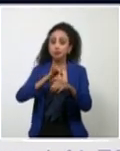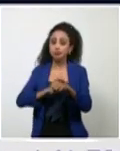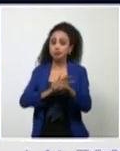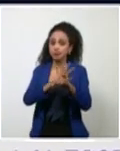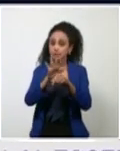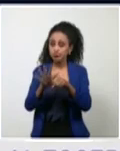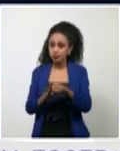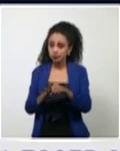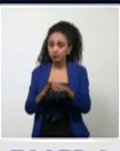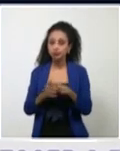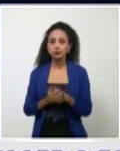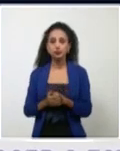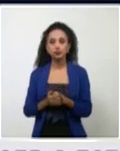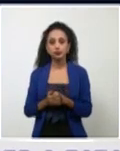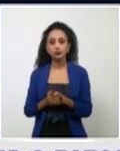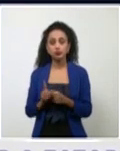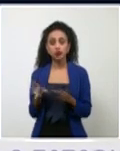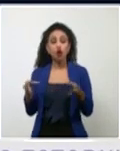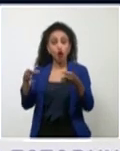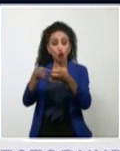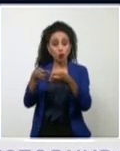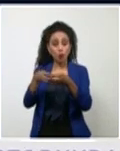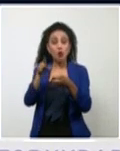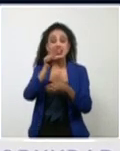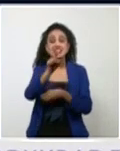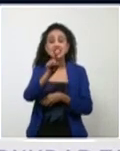COVID-19, of which